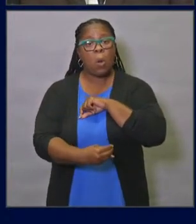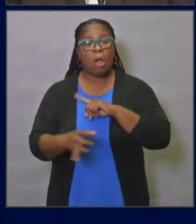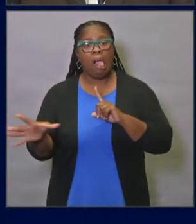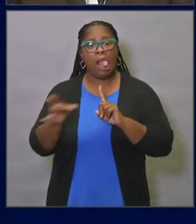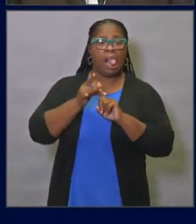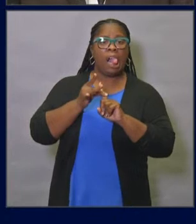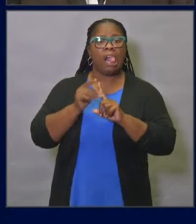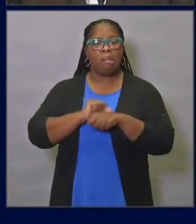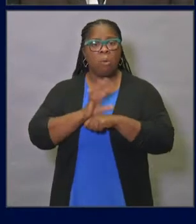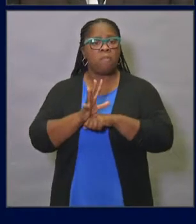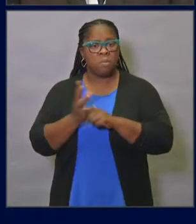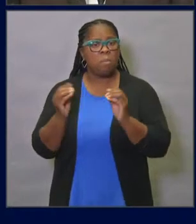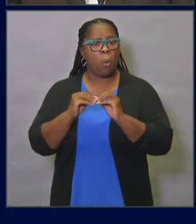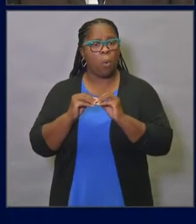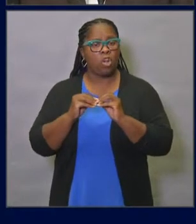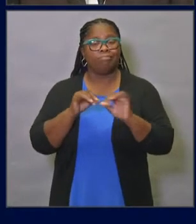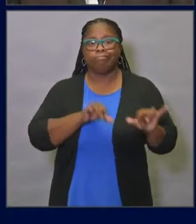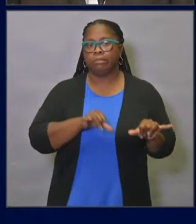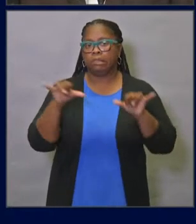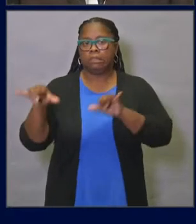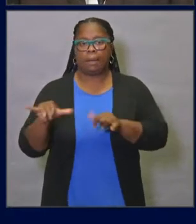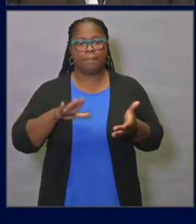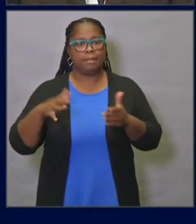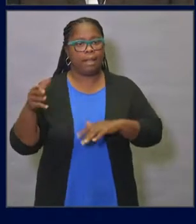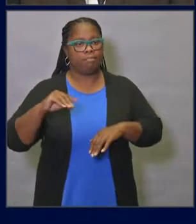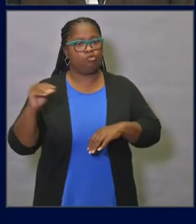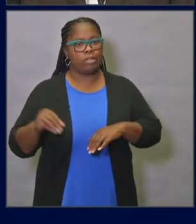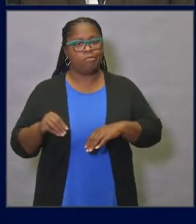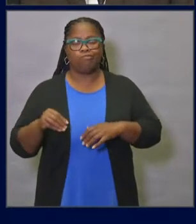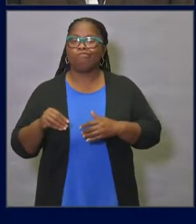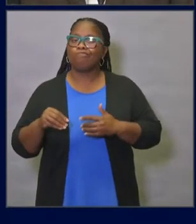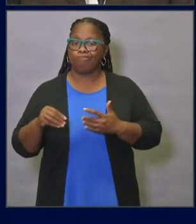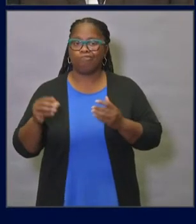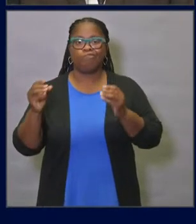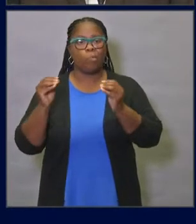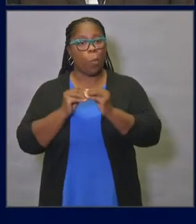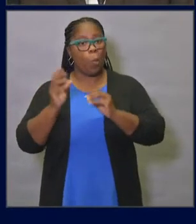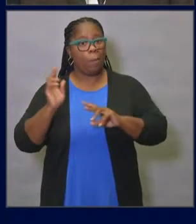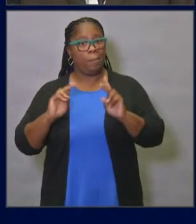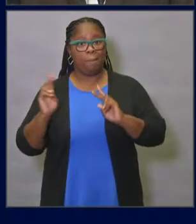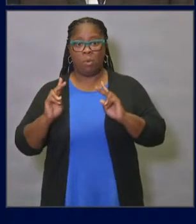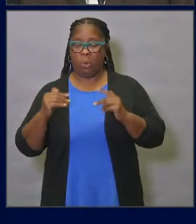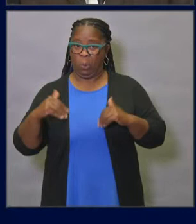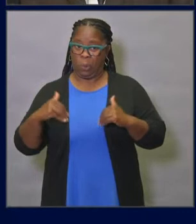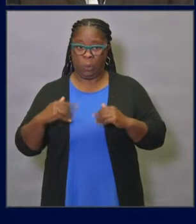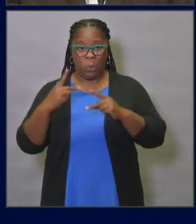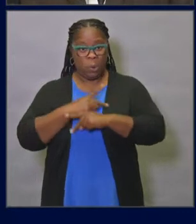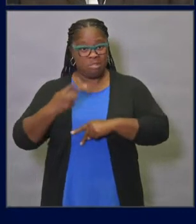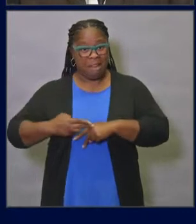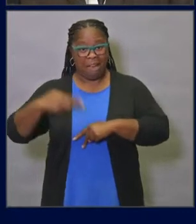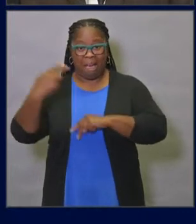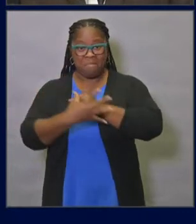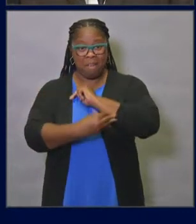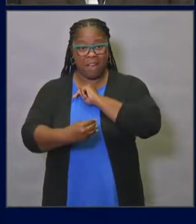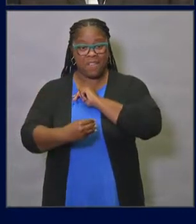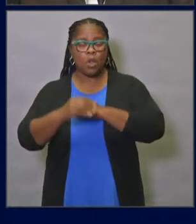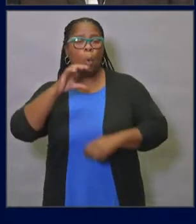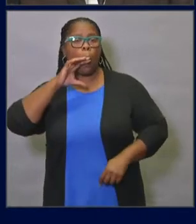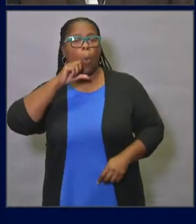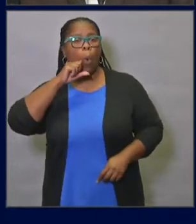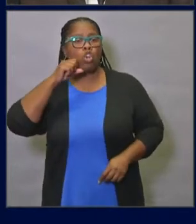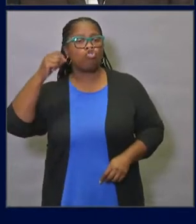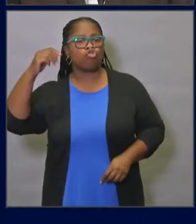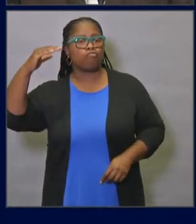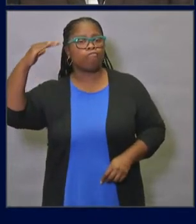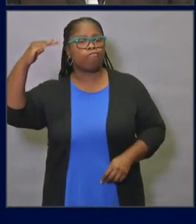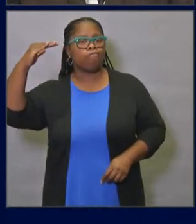tragically are the death rates. This graph shows that individuals who live in areas with the highest rates of poverty, the orange line, have consistently